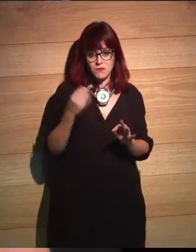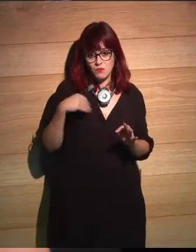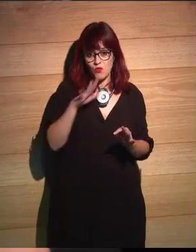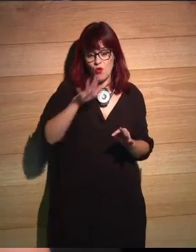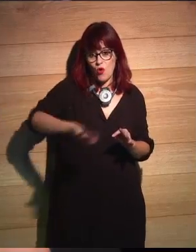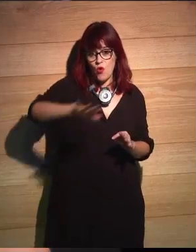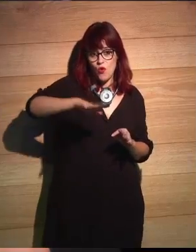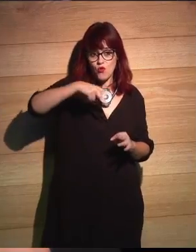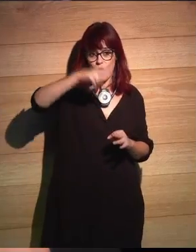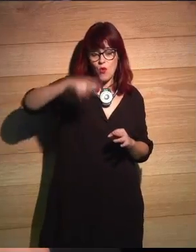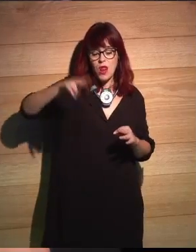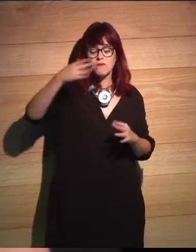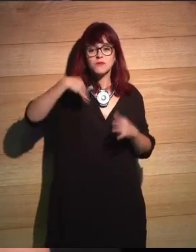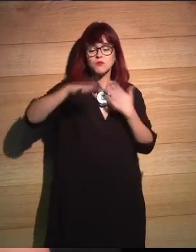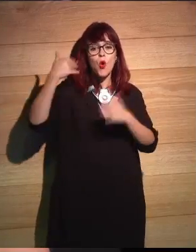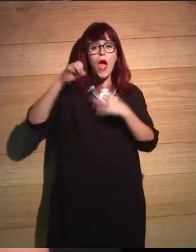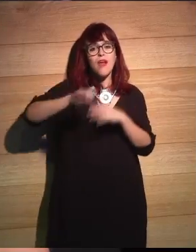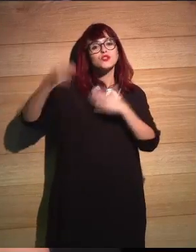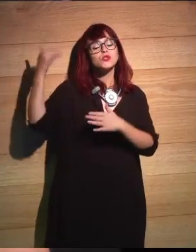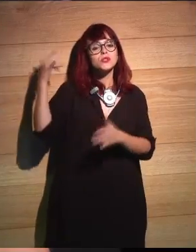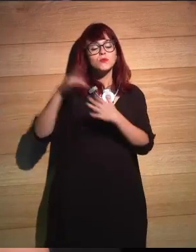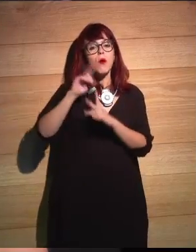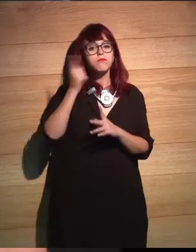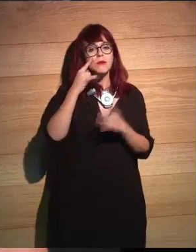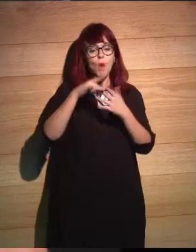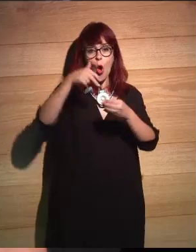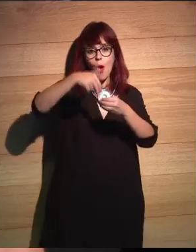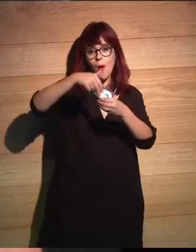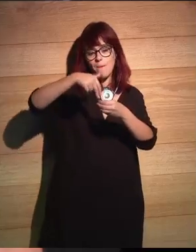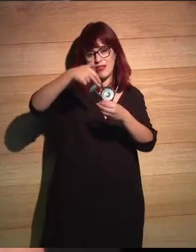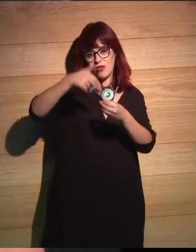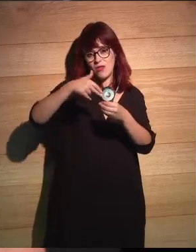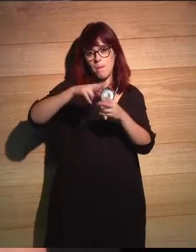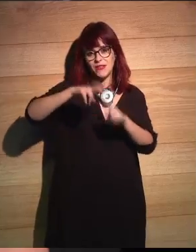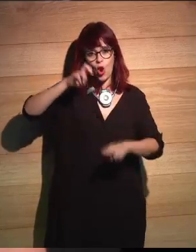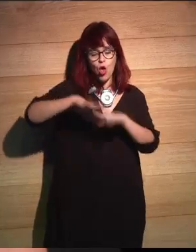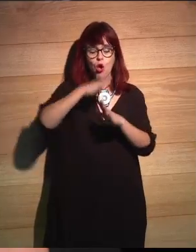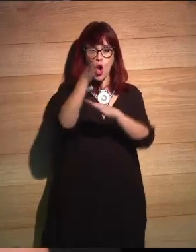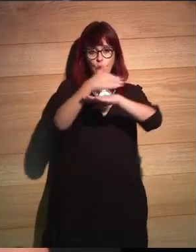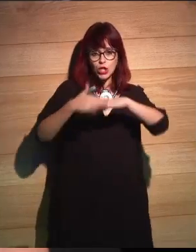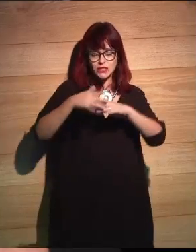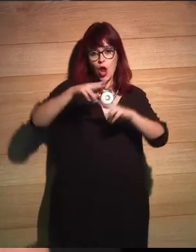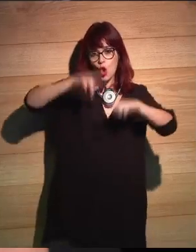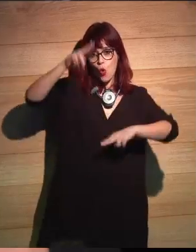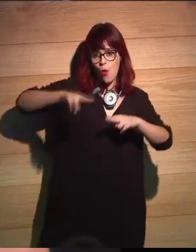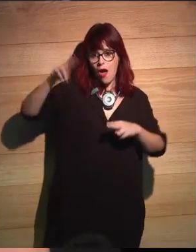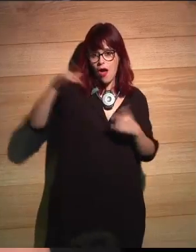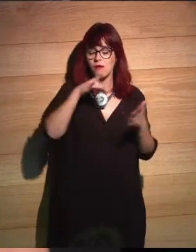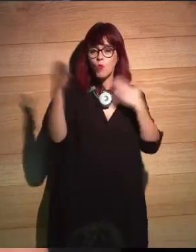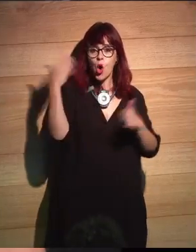our coast, lots of it. Before that, it was a social democracy